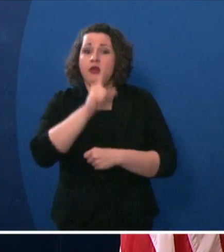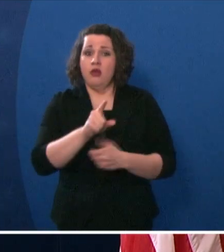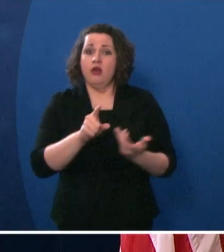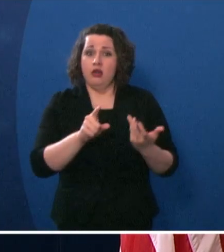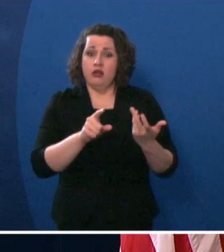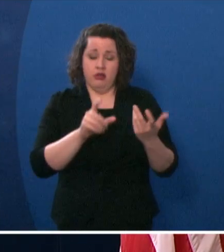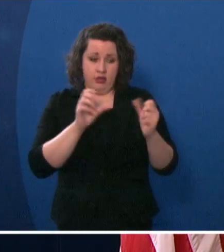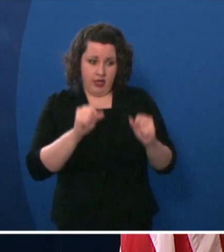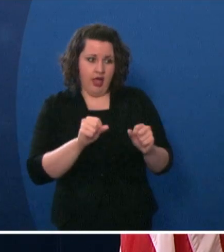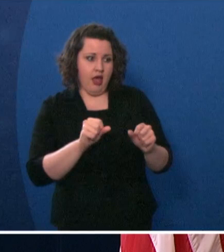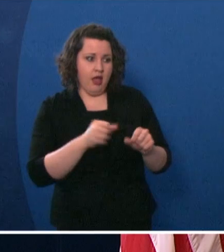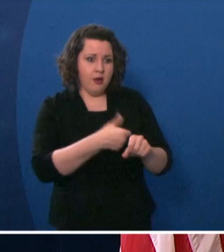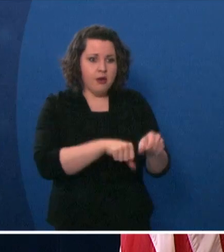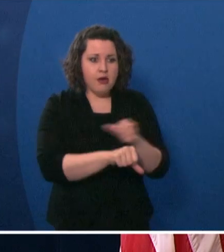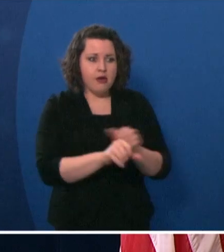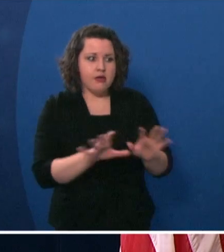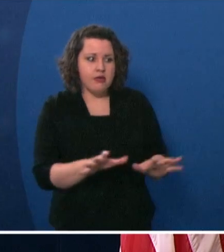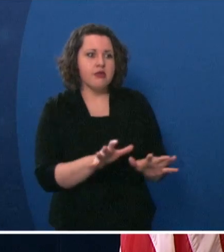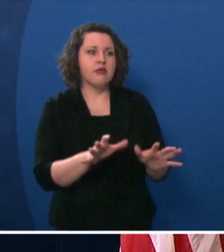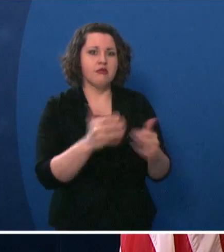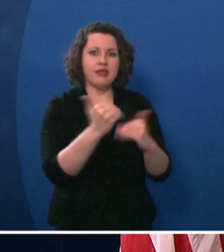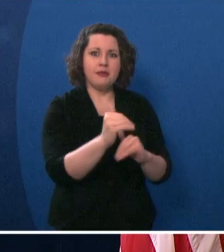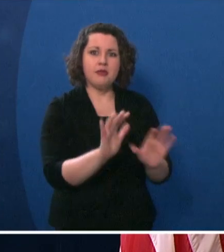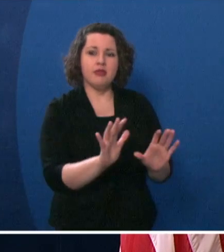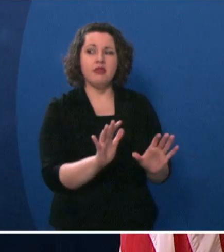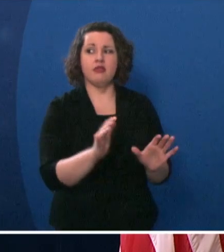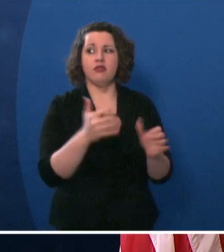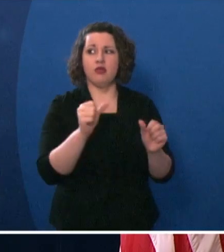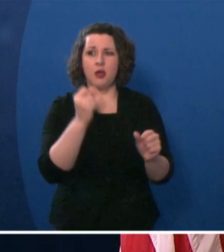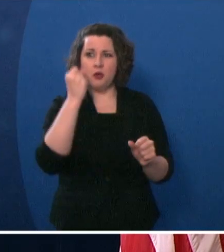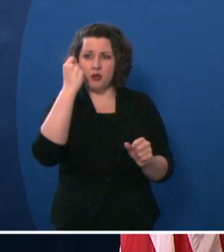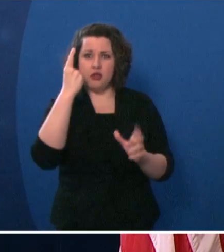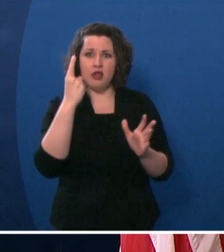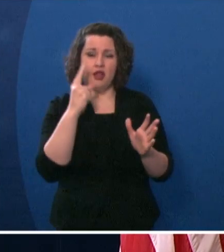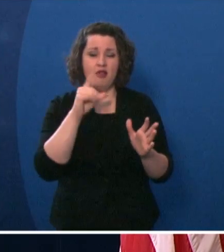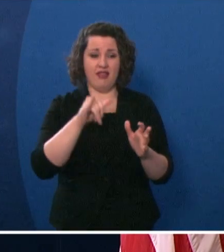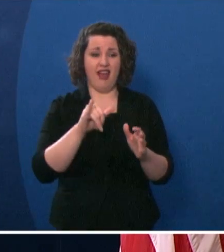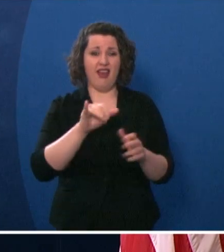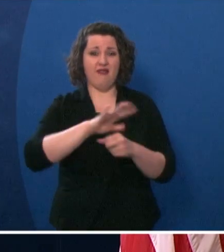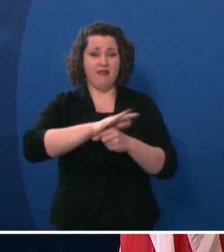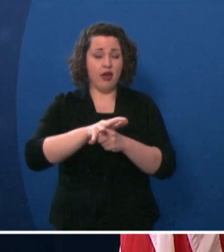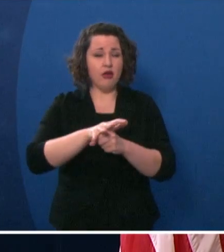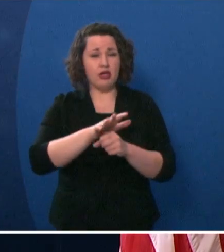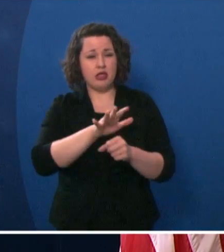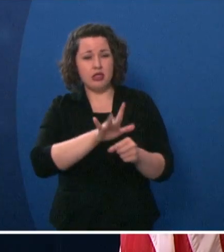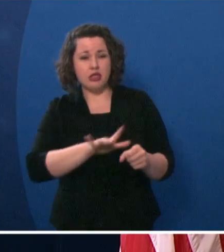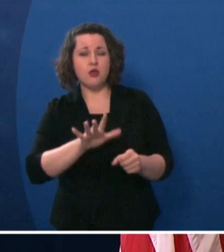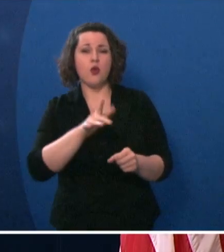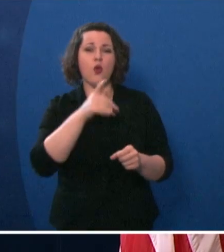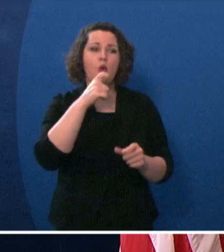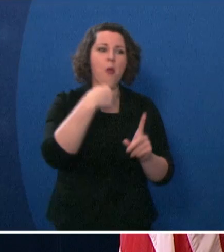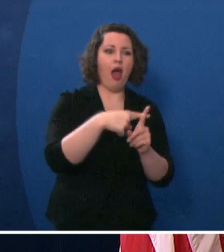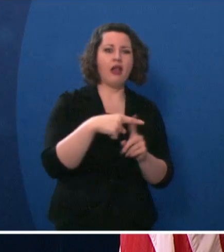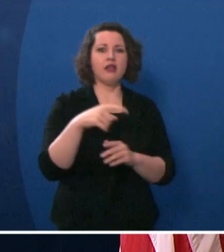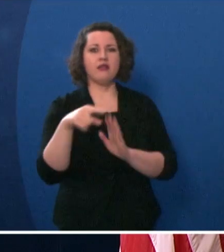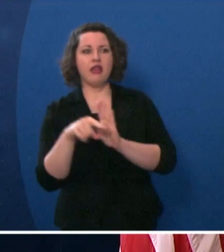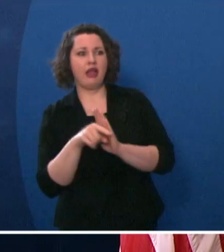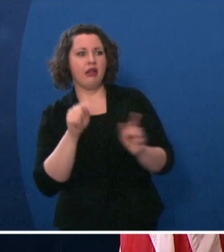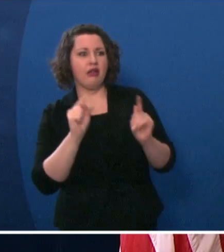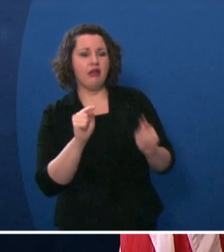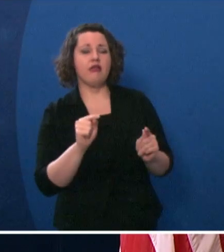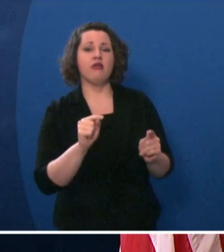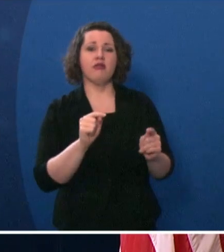of it and be proactive to start to understand what the scope of the virus is, who's testing positive, who's testing negative, how